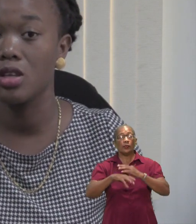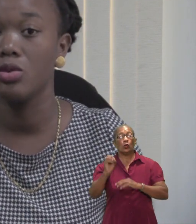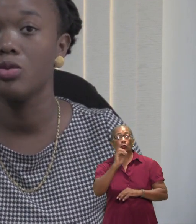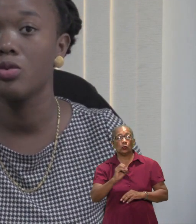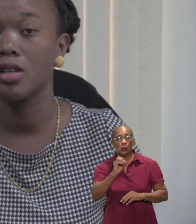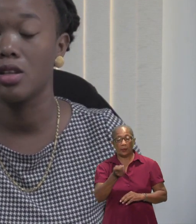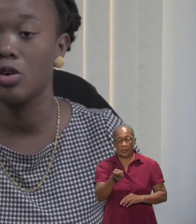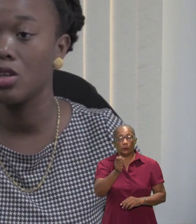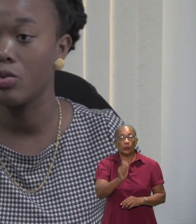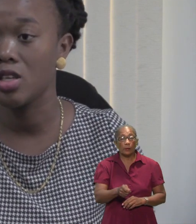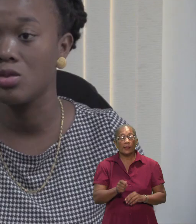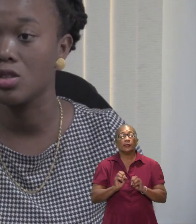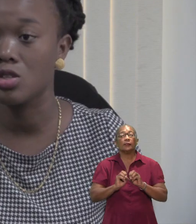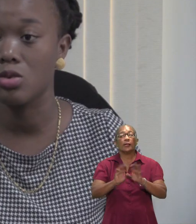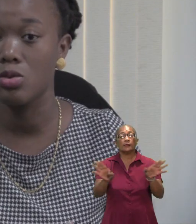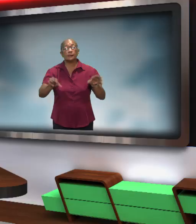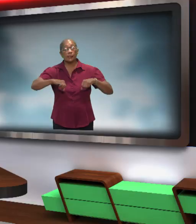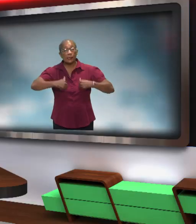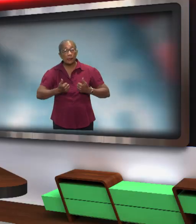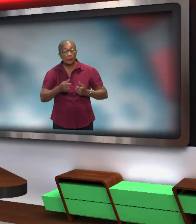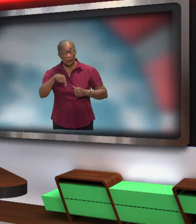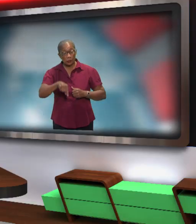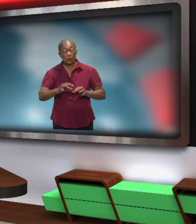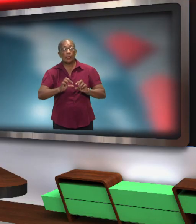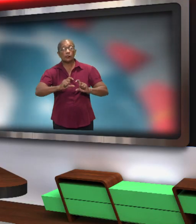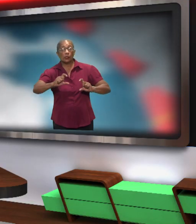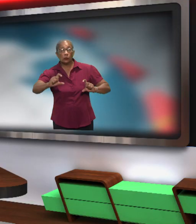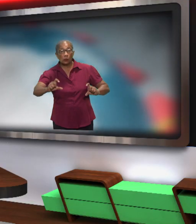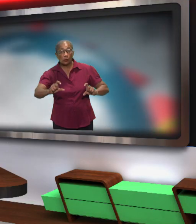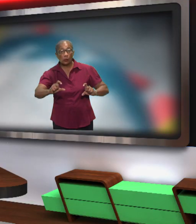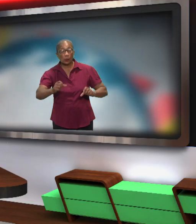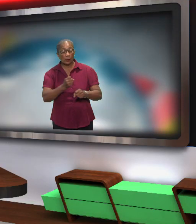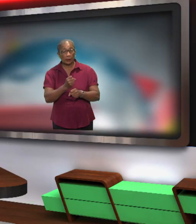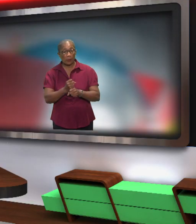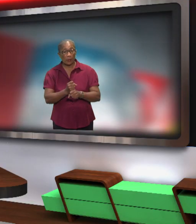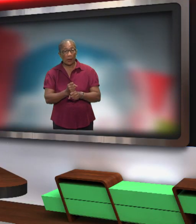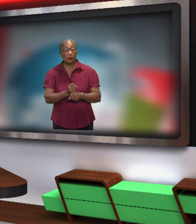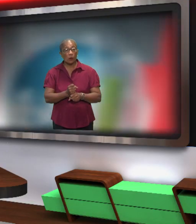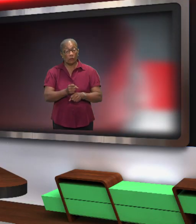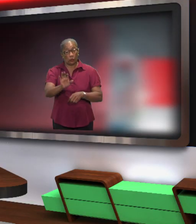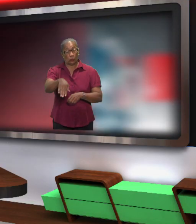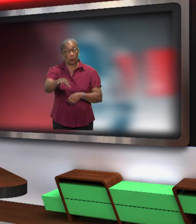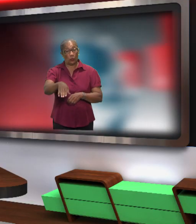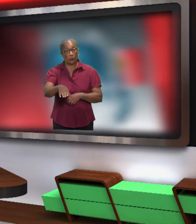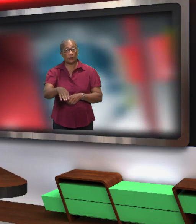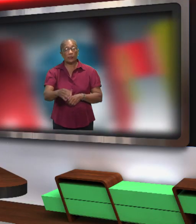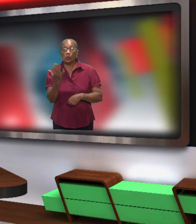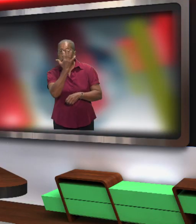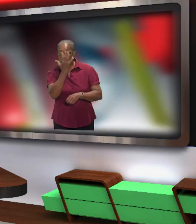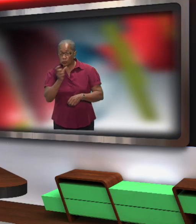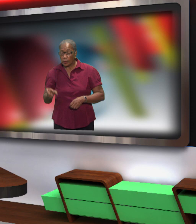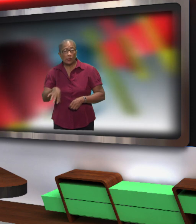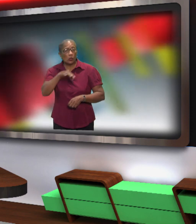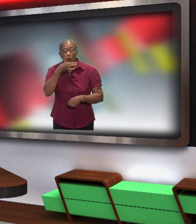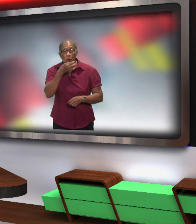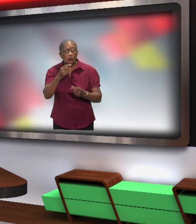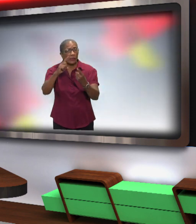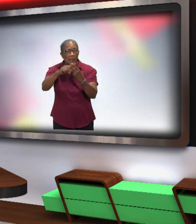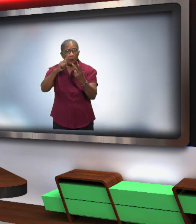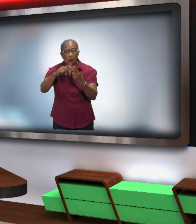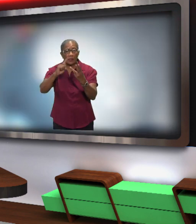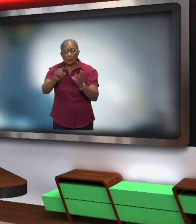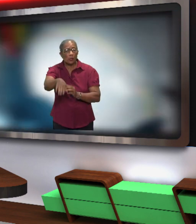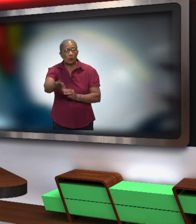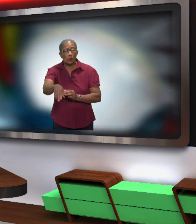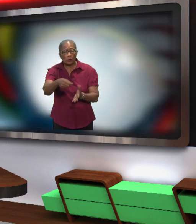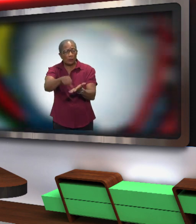The director hopes to launch the passes in October. Strategic rules will be mapped out for buses so that students no longer